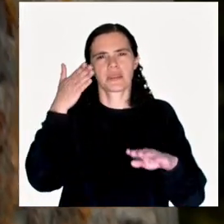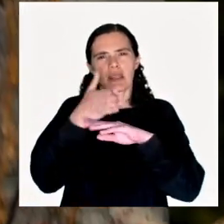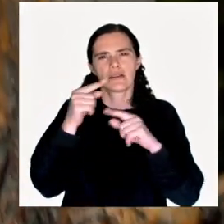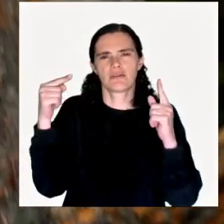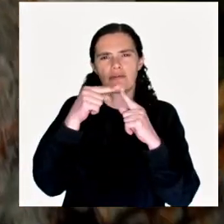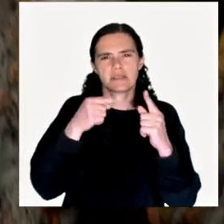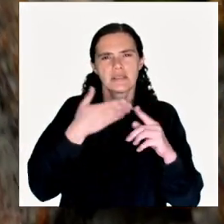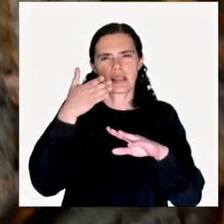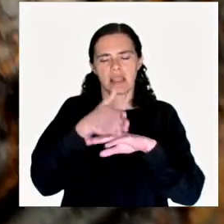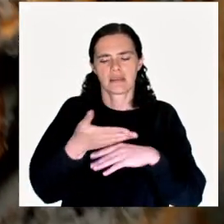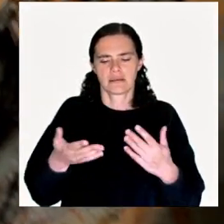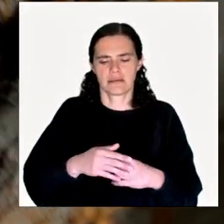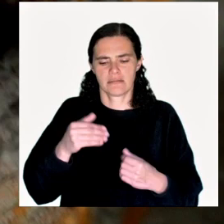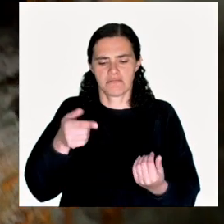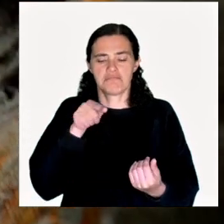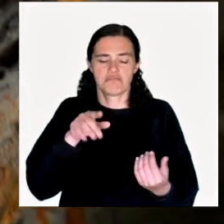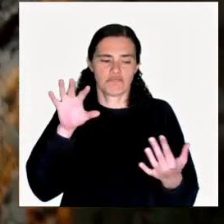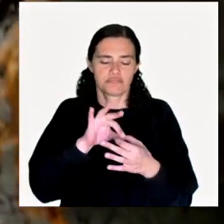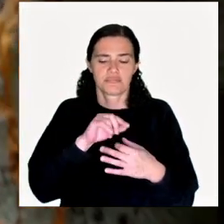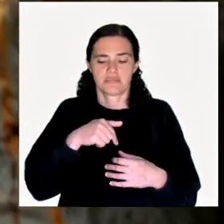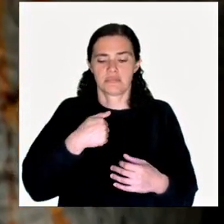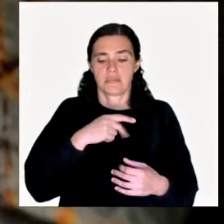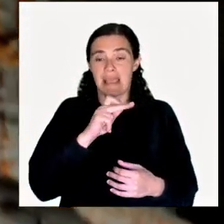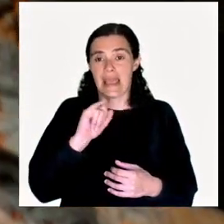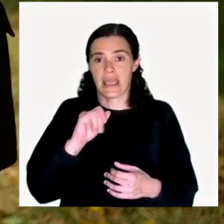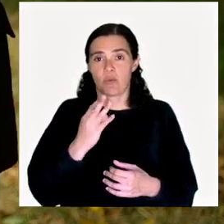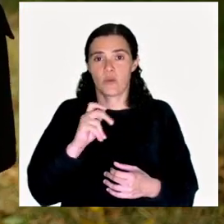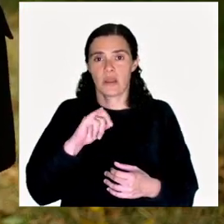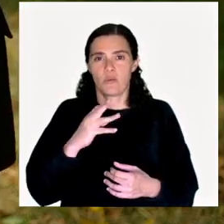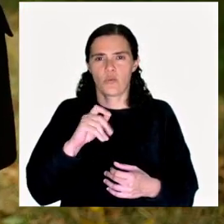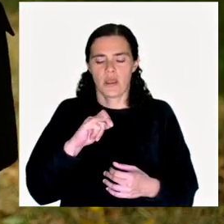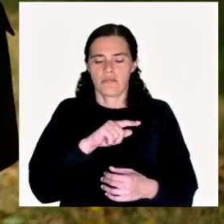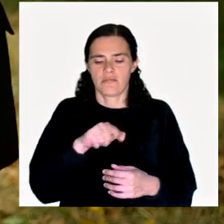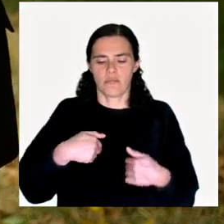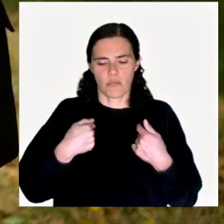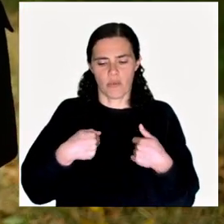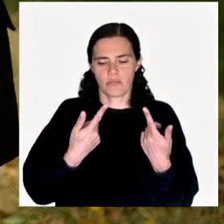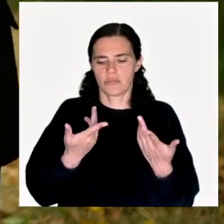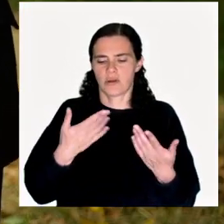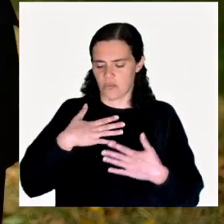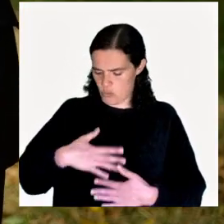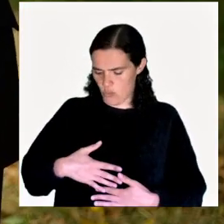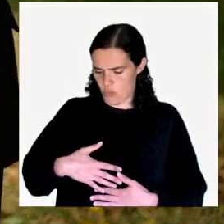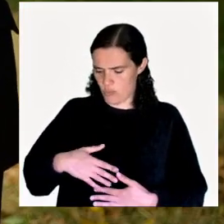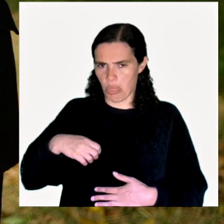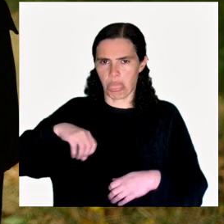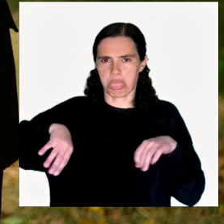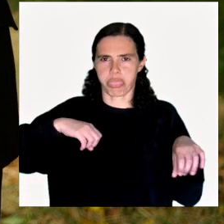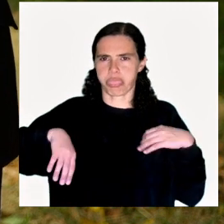direct reference to that, but Ai Weiwei himself is not a dismembered